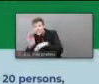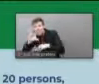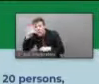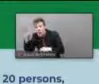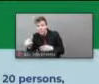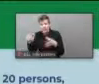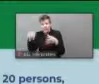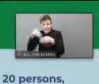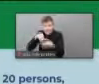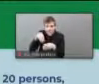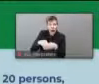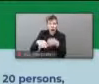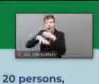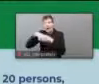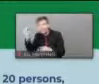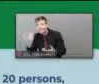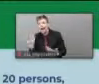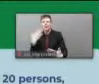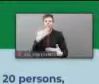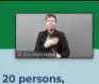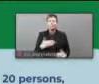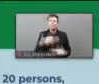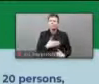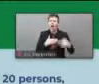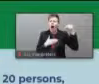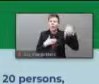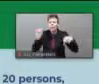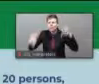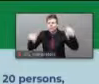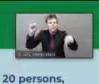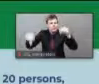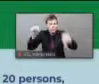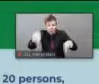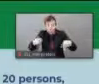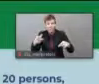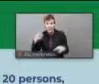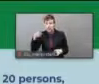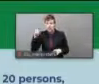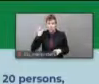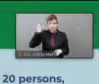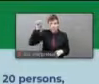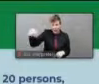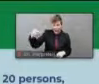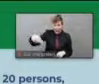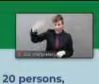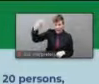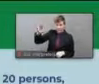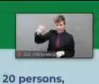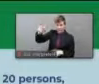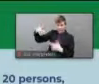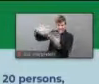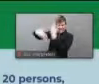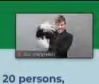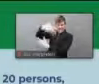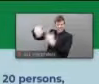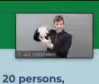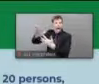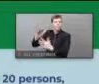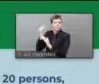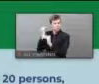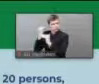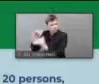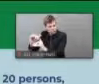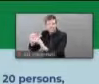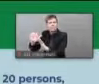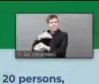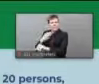So areas that we've been, because they're high risk, we can see that we're doing so well that we can now add them back to the